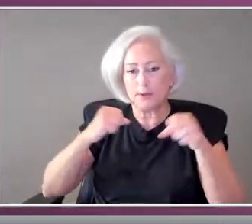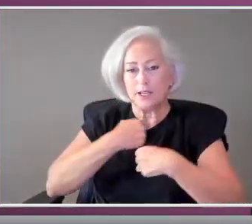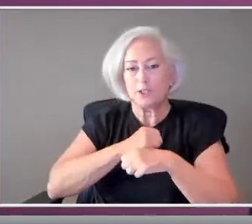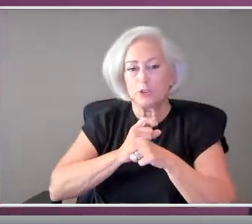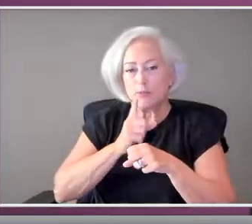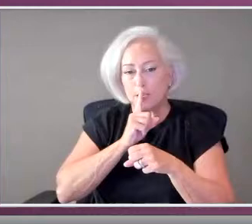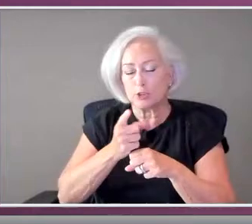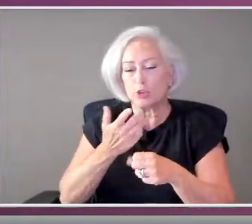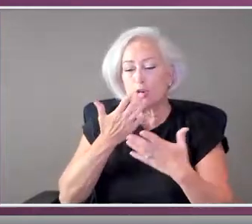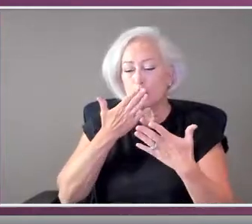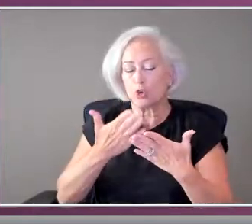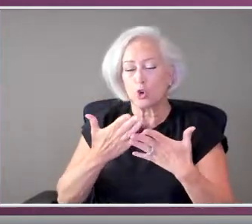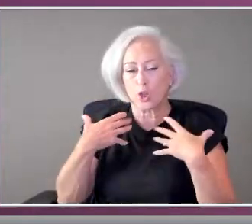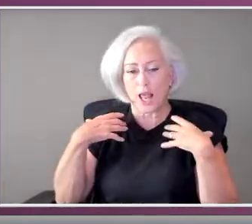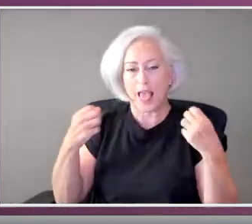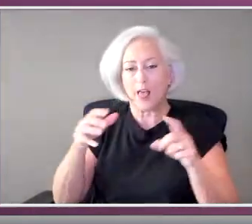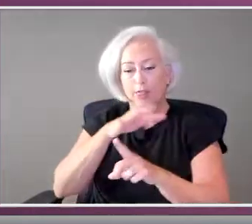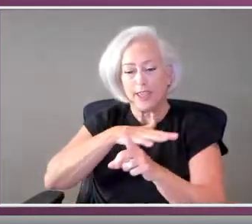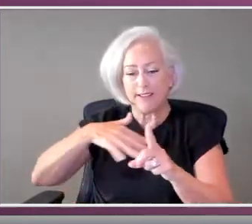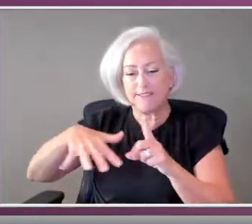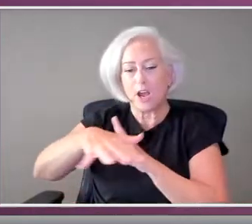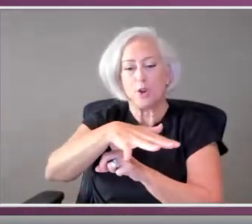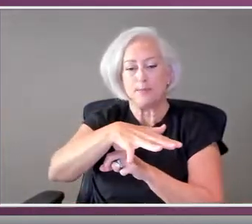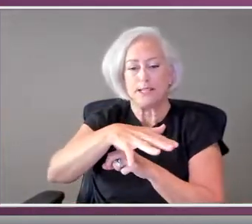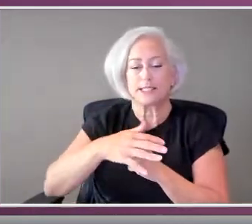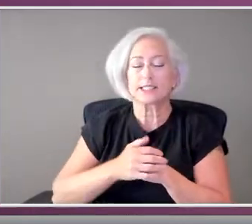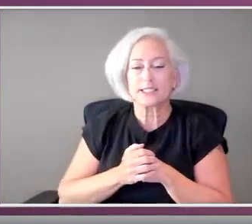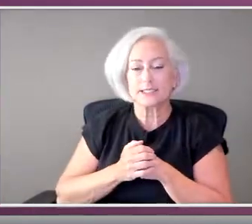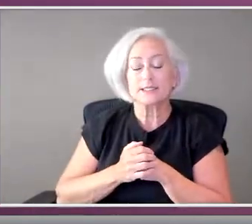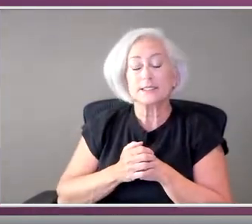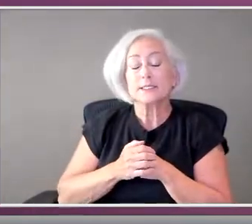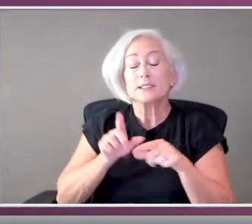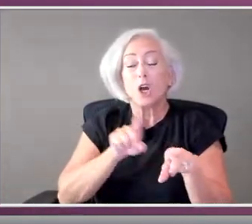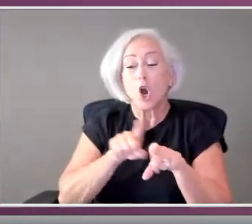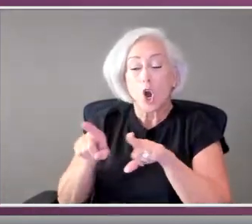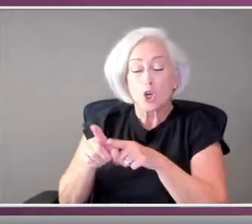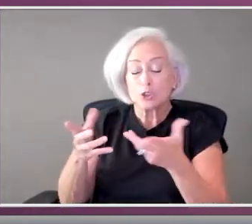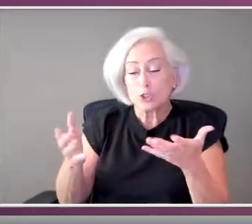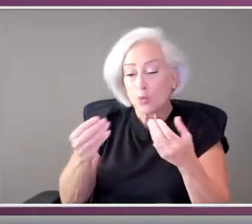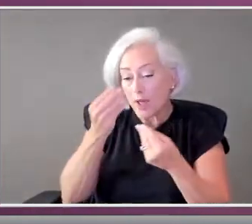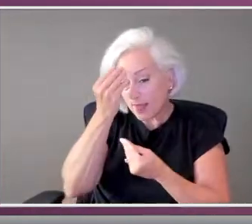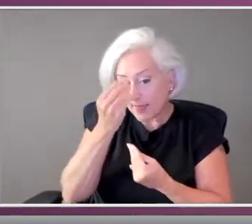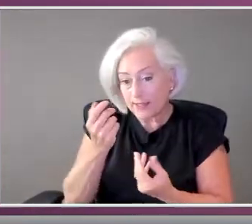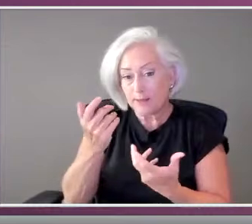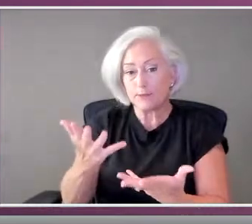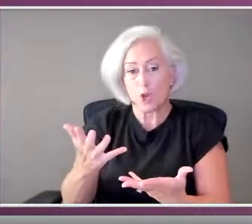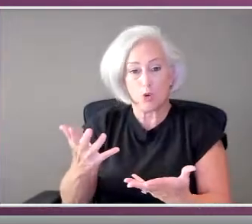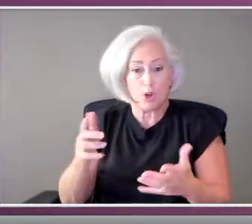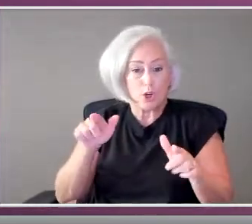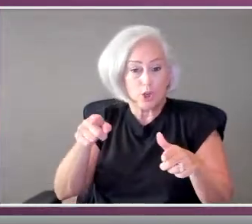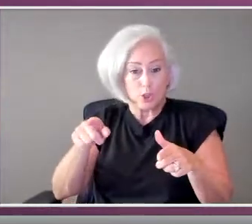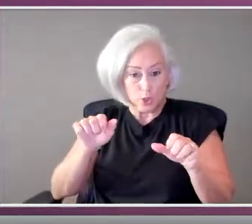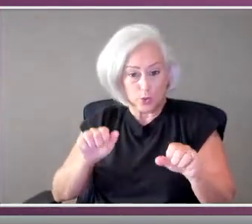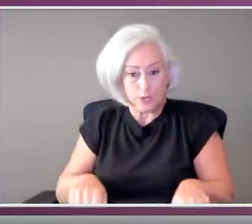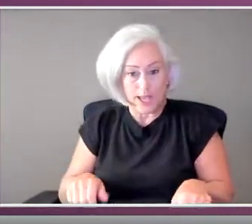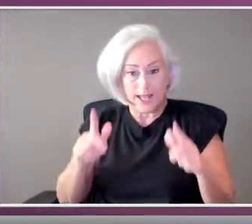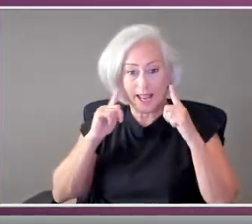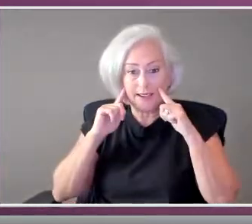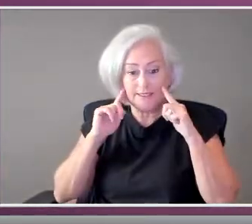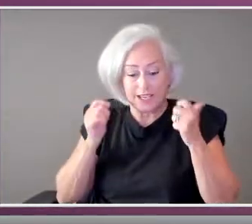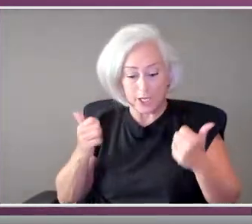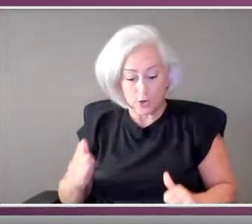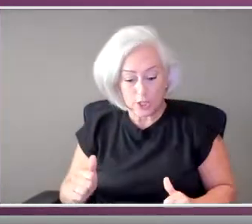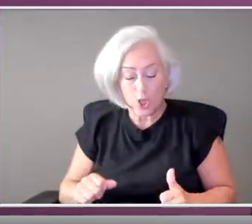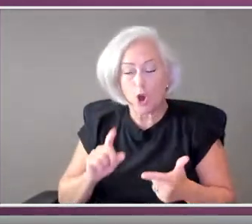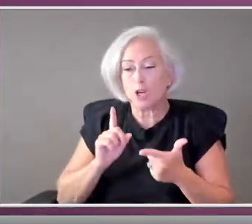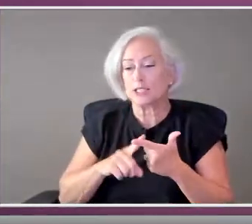environment. There, but I also want to let them know, you can have hearing loss, as well. You can have dental